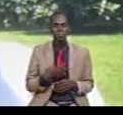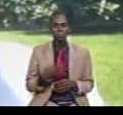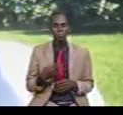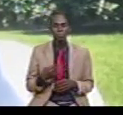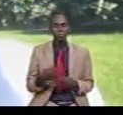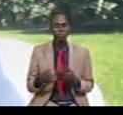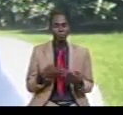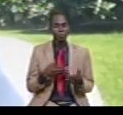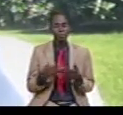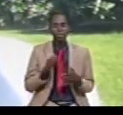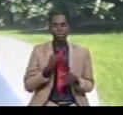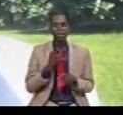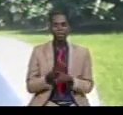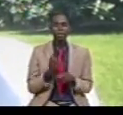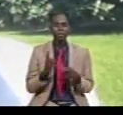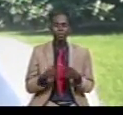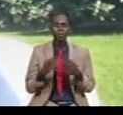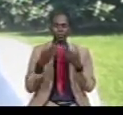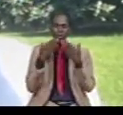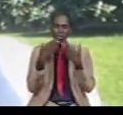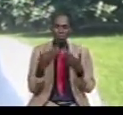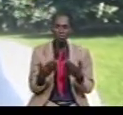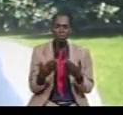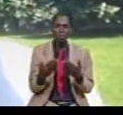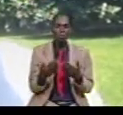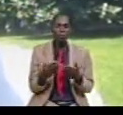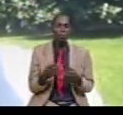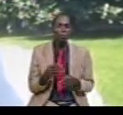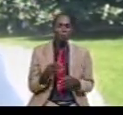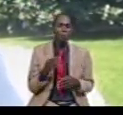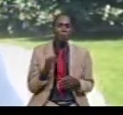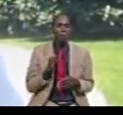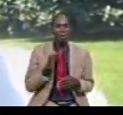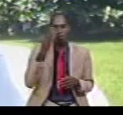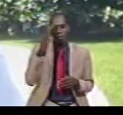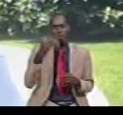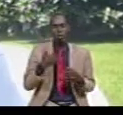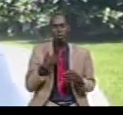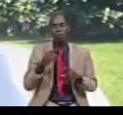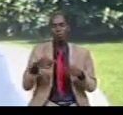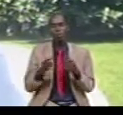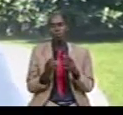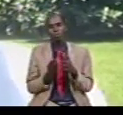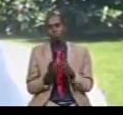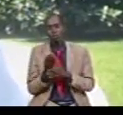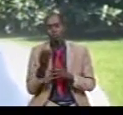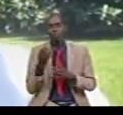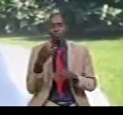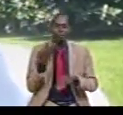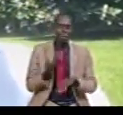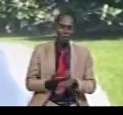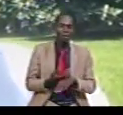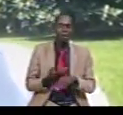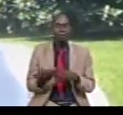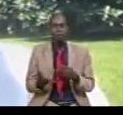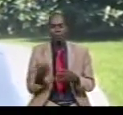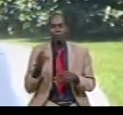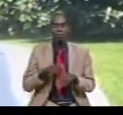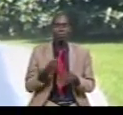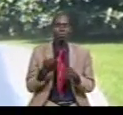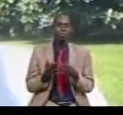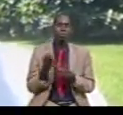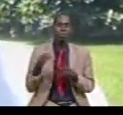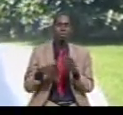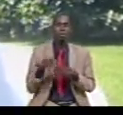just want to thank you so much for all that you do for so many. I know you've been through some ups and downs and all arounds over the years,